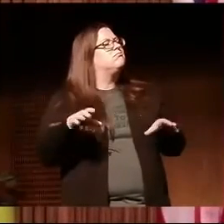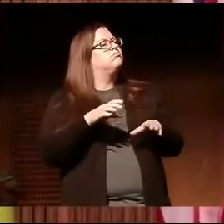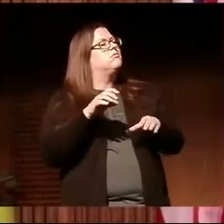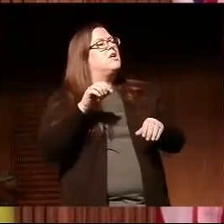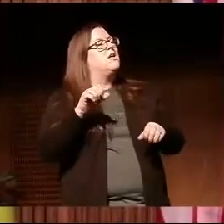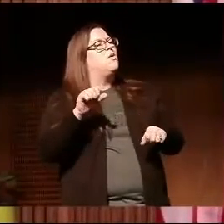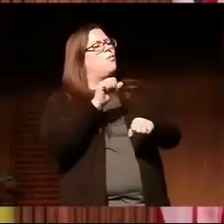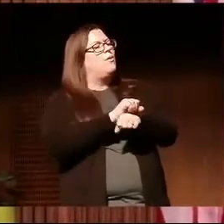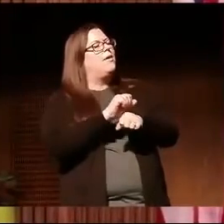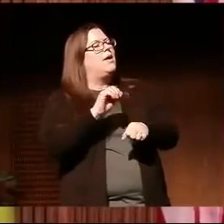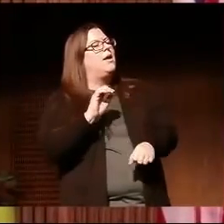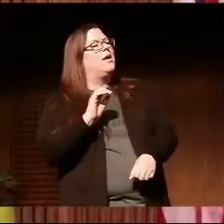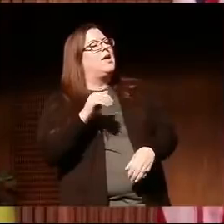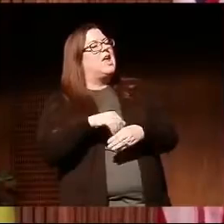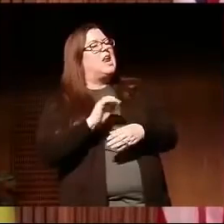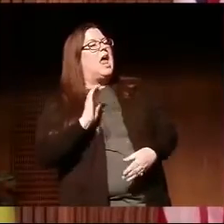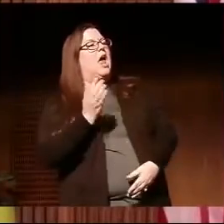ministries.